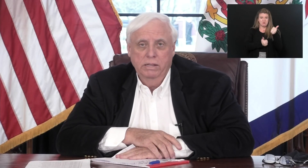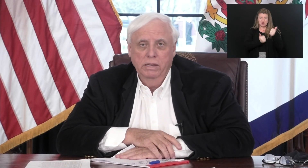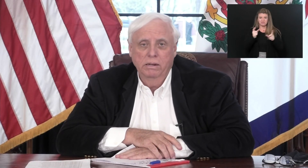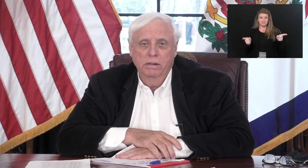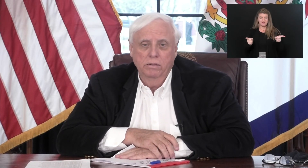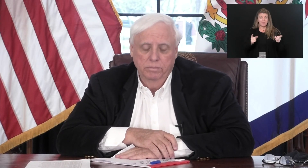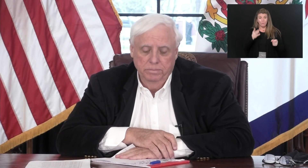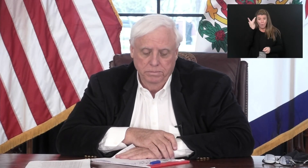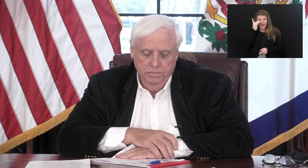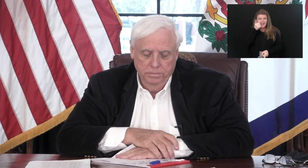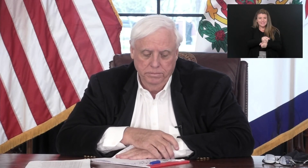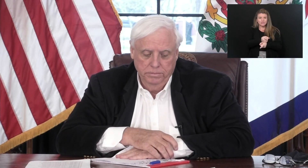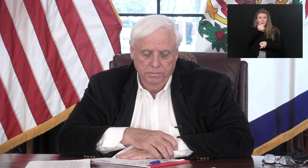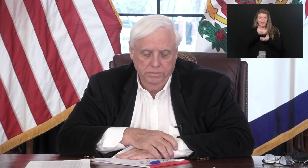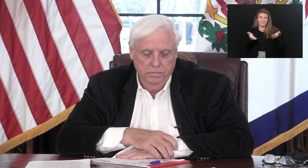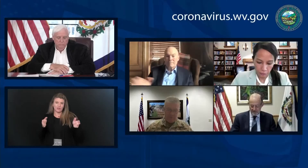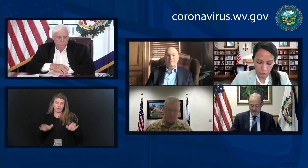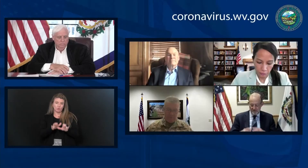the right thing to do.